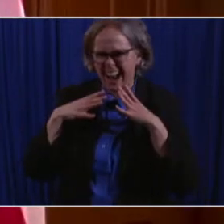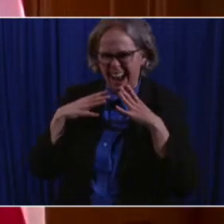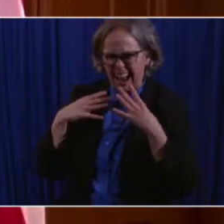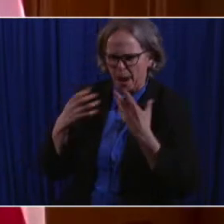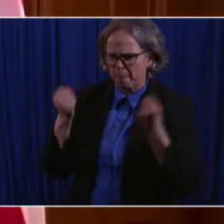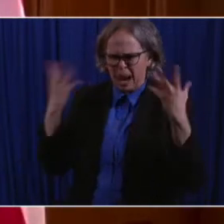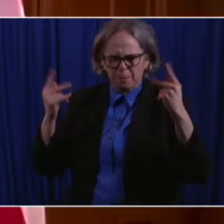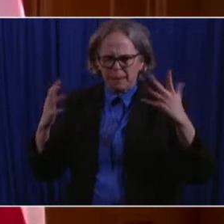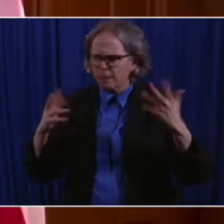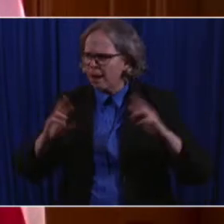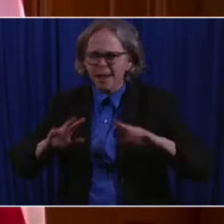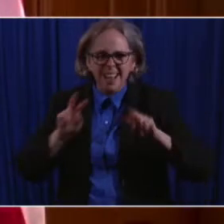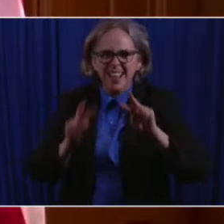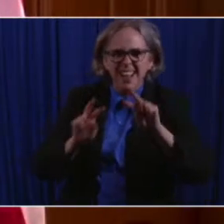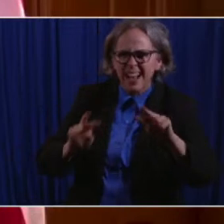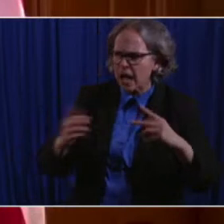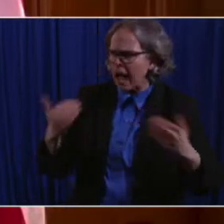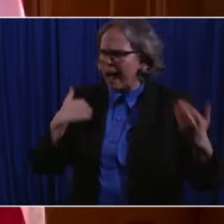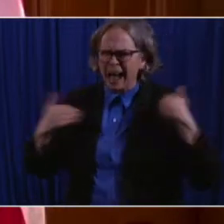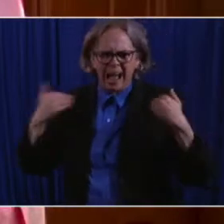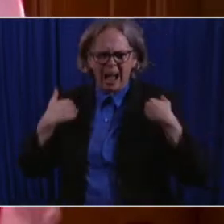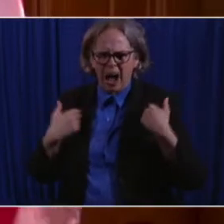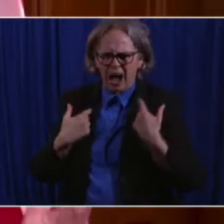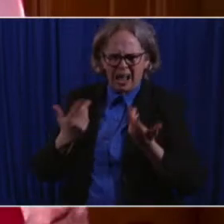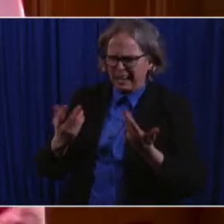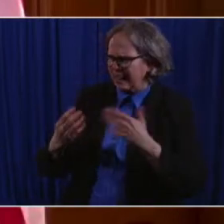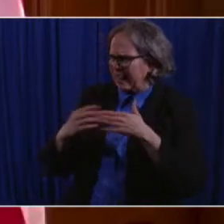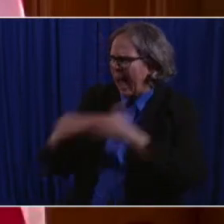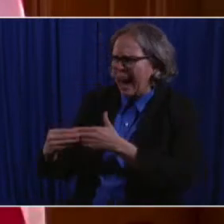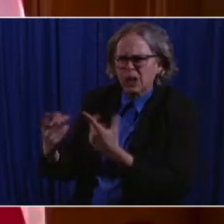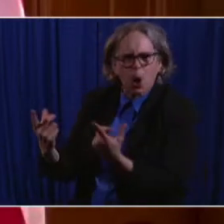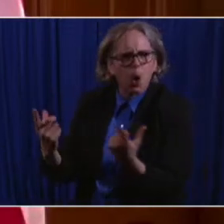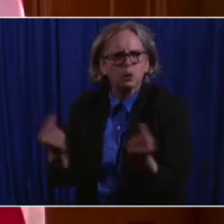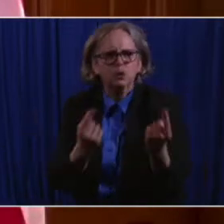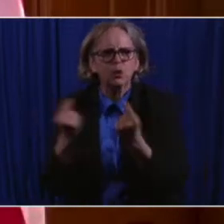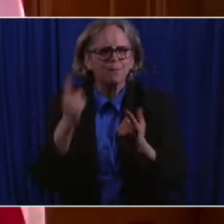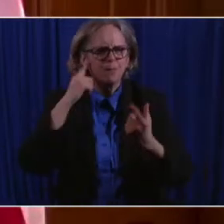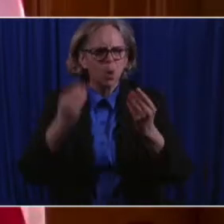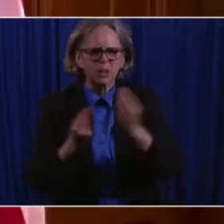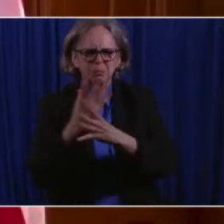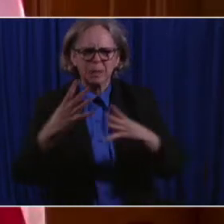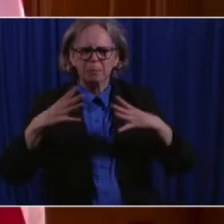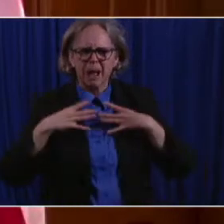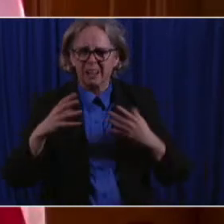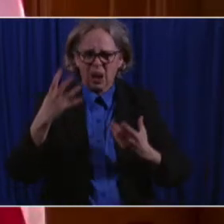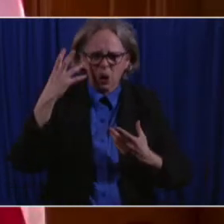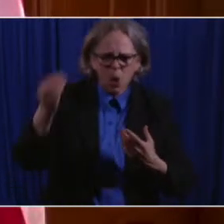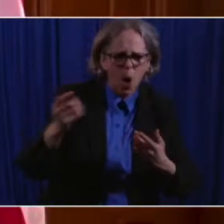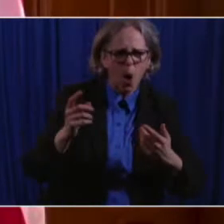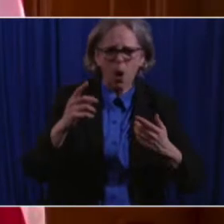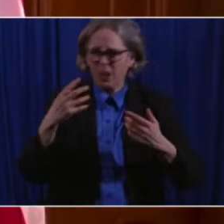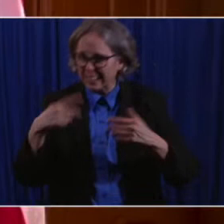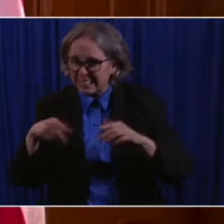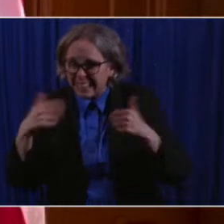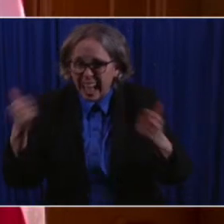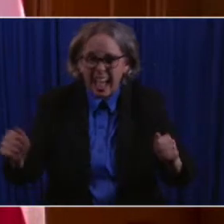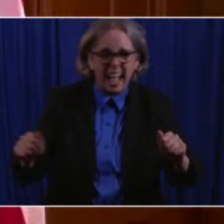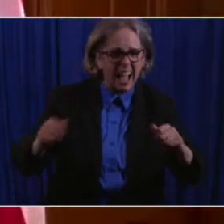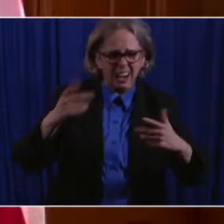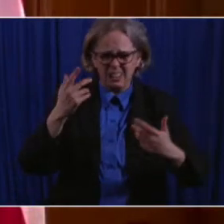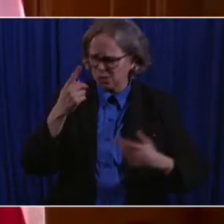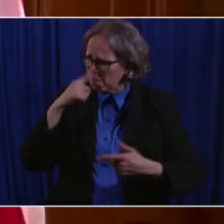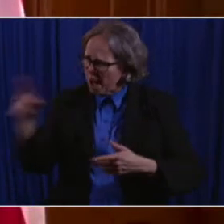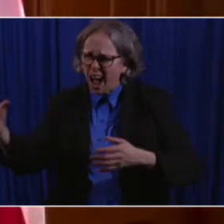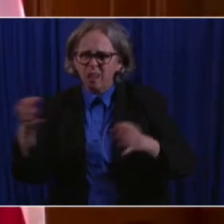been asking for guidance in regard to, should I travel? Where should I travel? What do I do? And wonder if you could just comment on that for